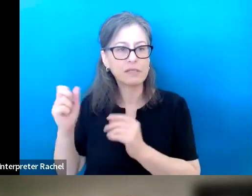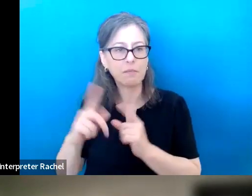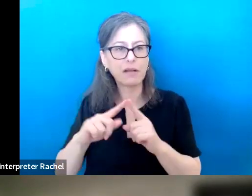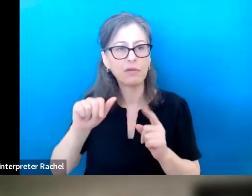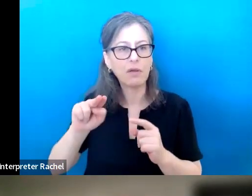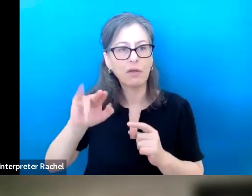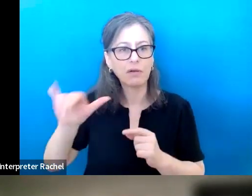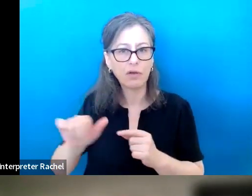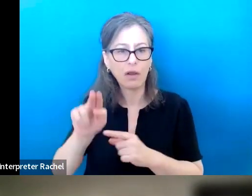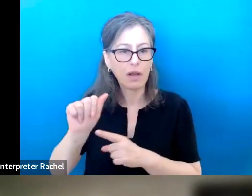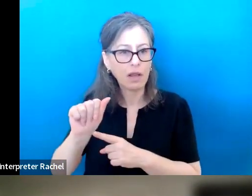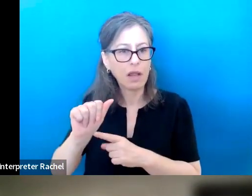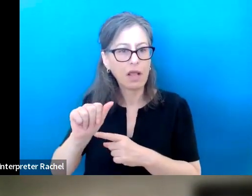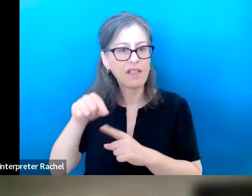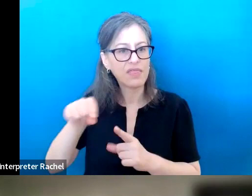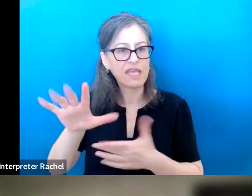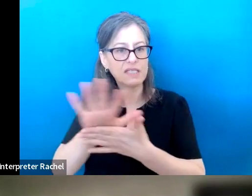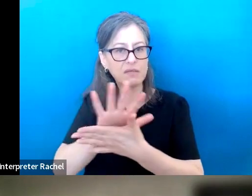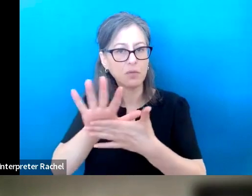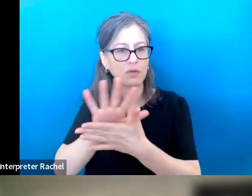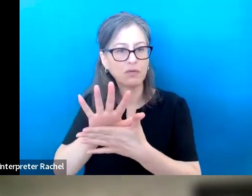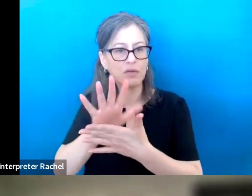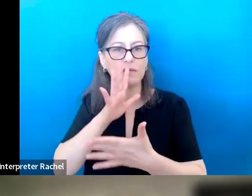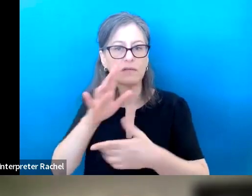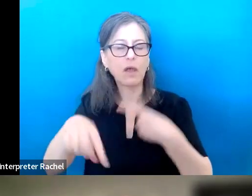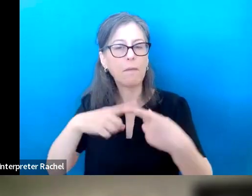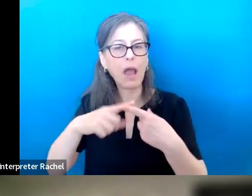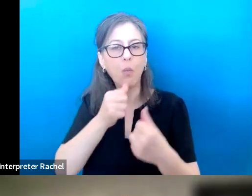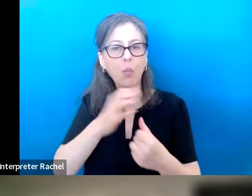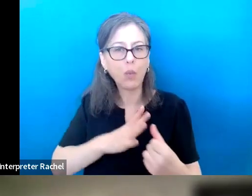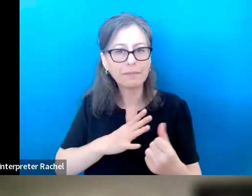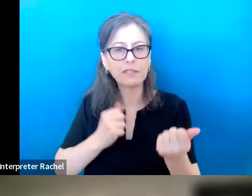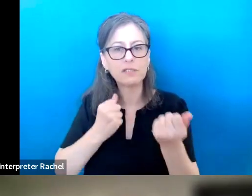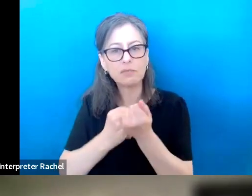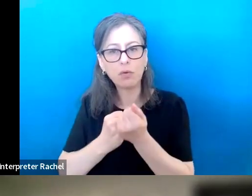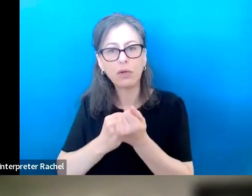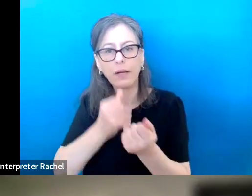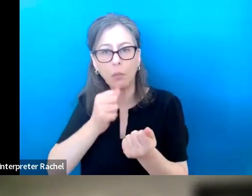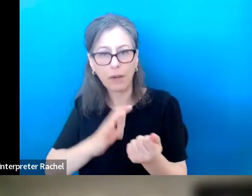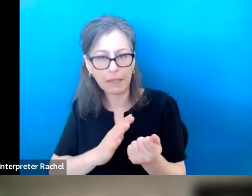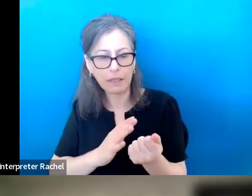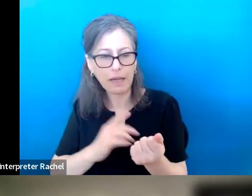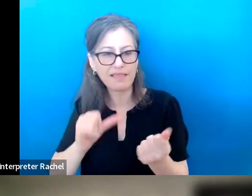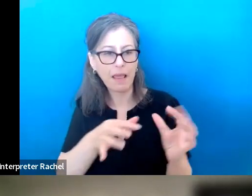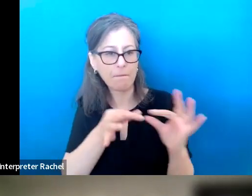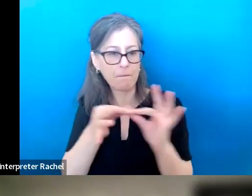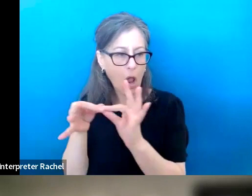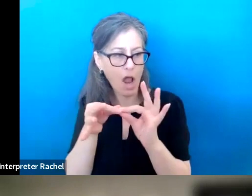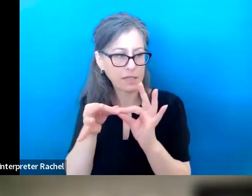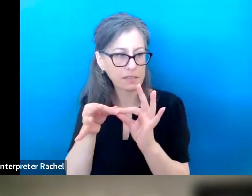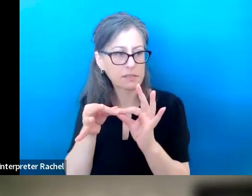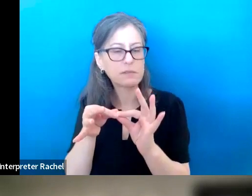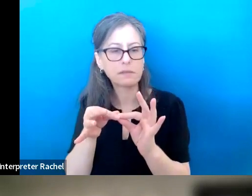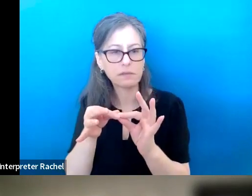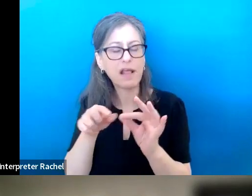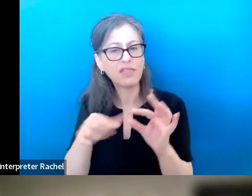this movie is also about women supporting women and the bond. And even though this is based on a